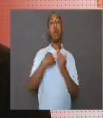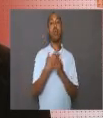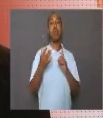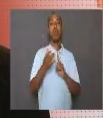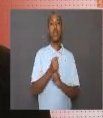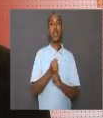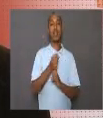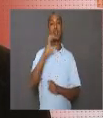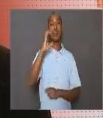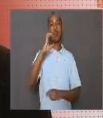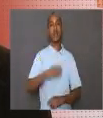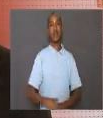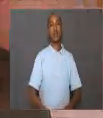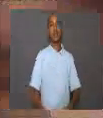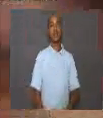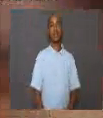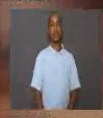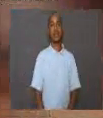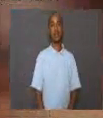contain carbon.